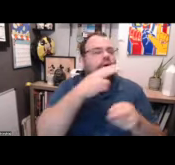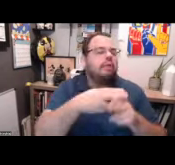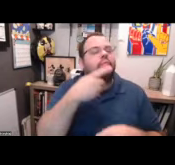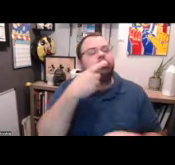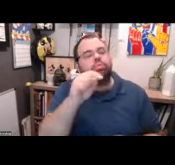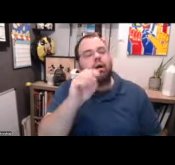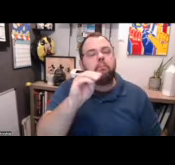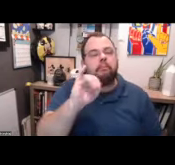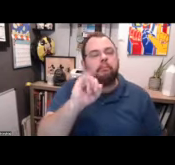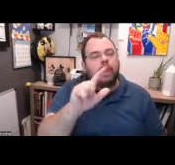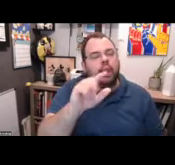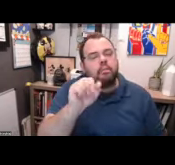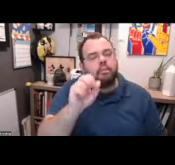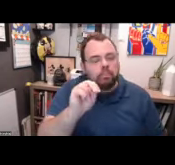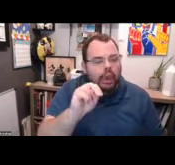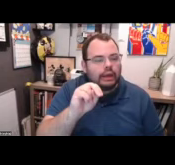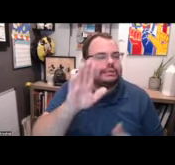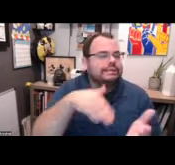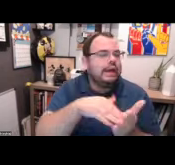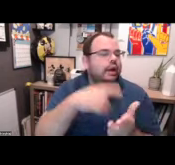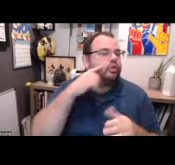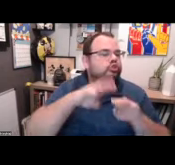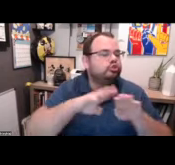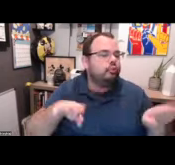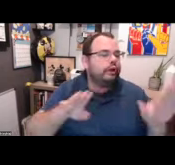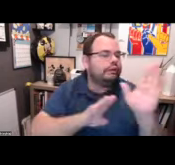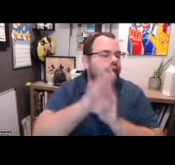And now we call it the Debbie School.